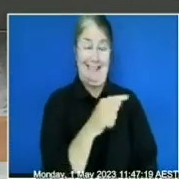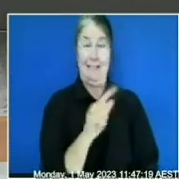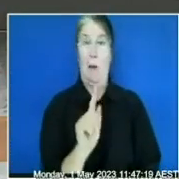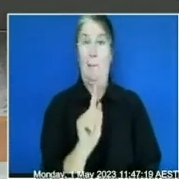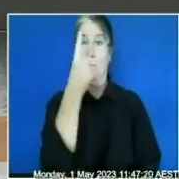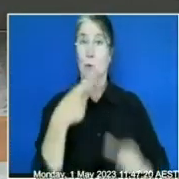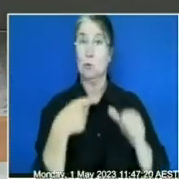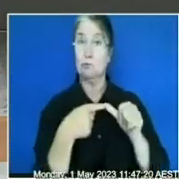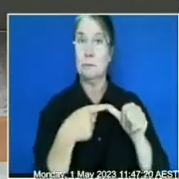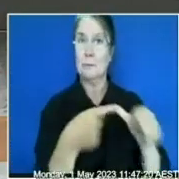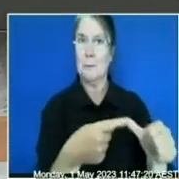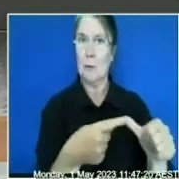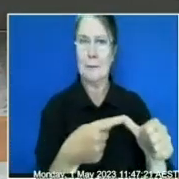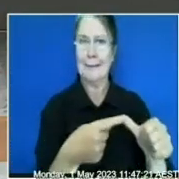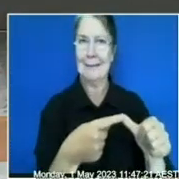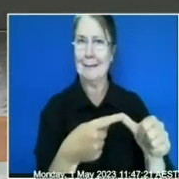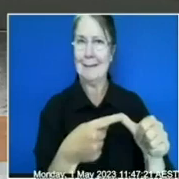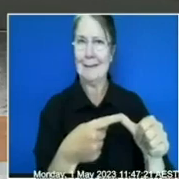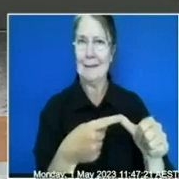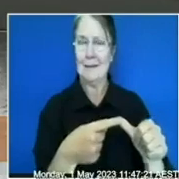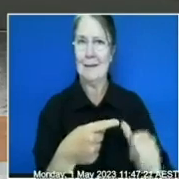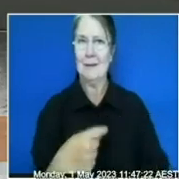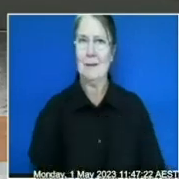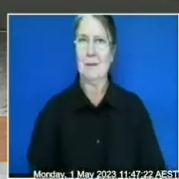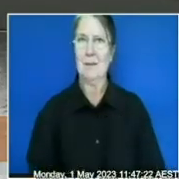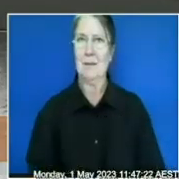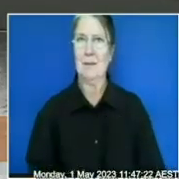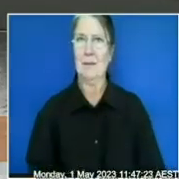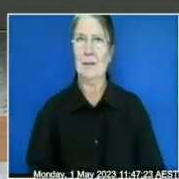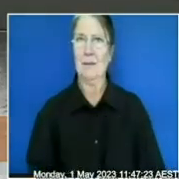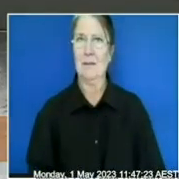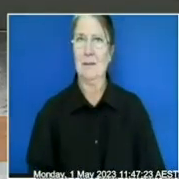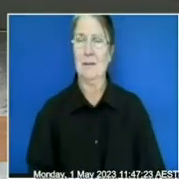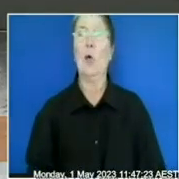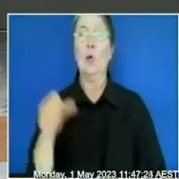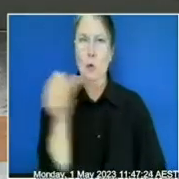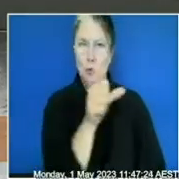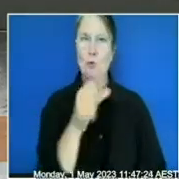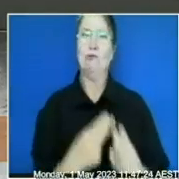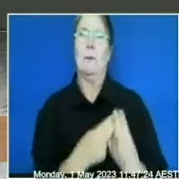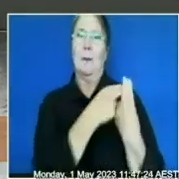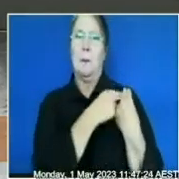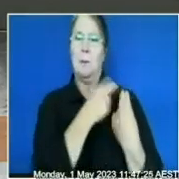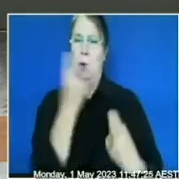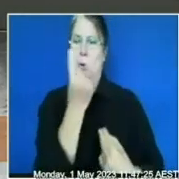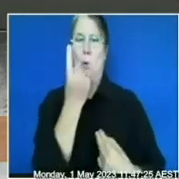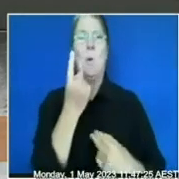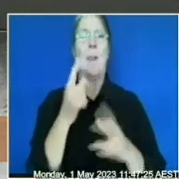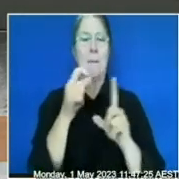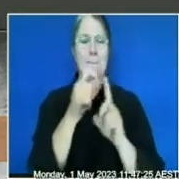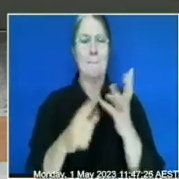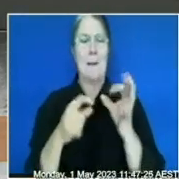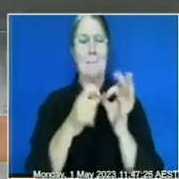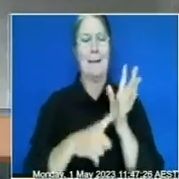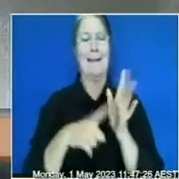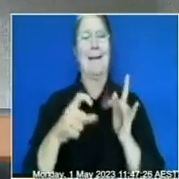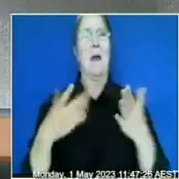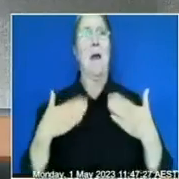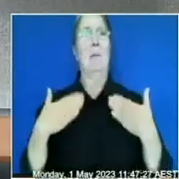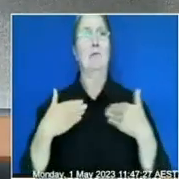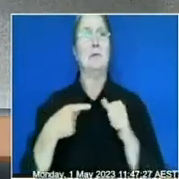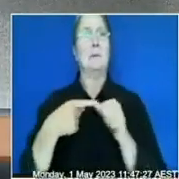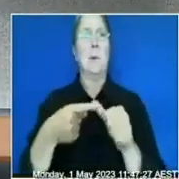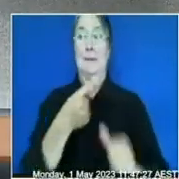For the most part, yes. It is reasonable that in for the areas where there is the